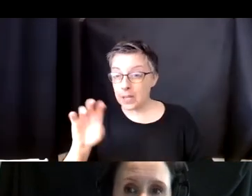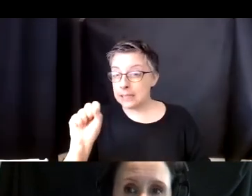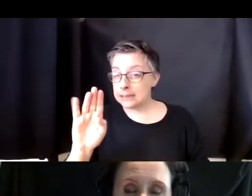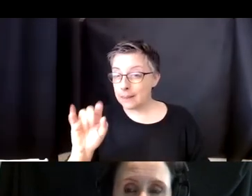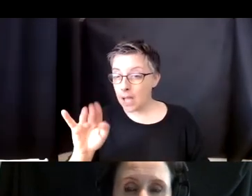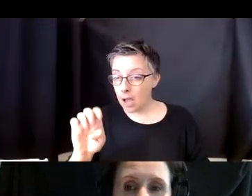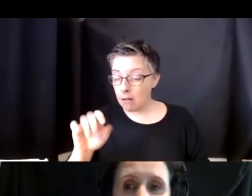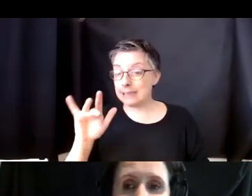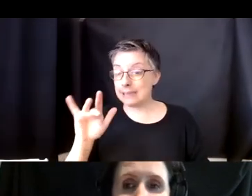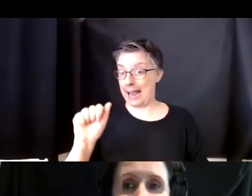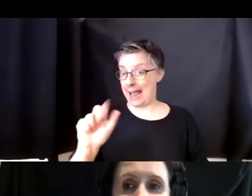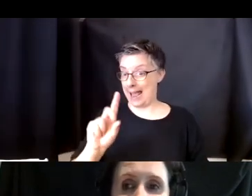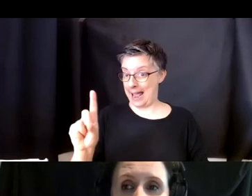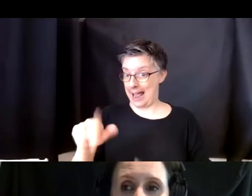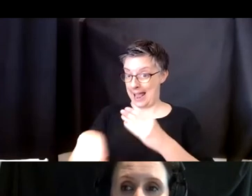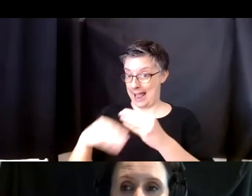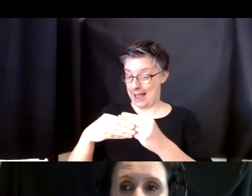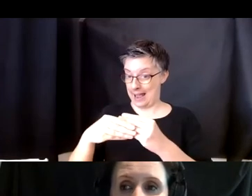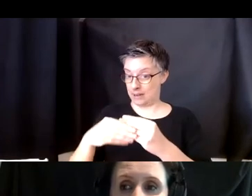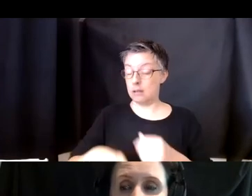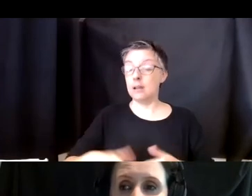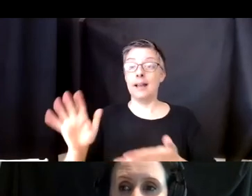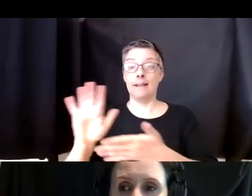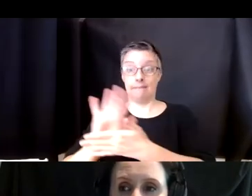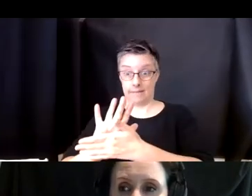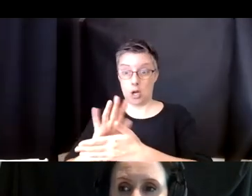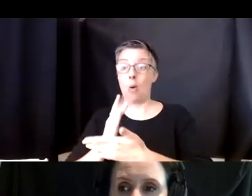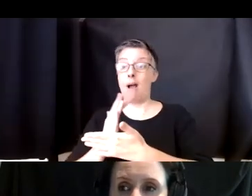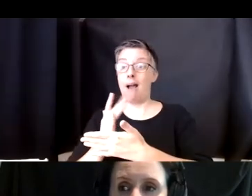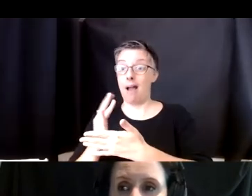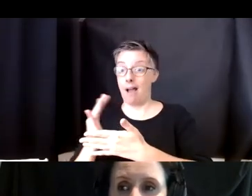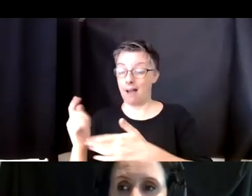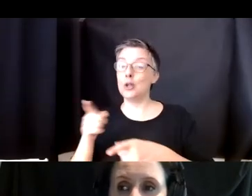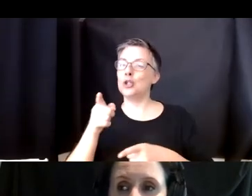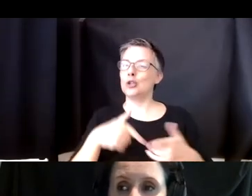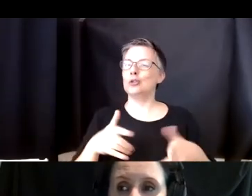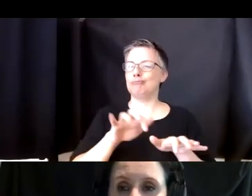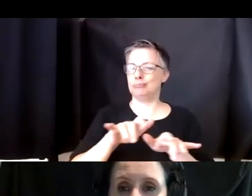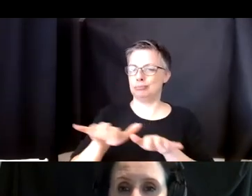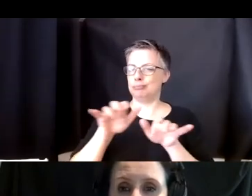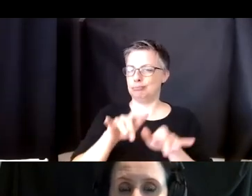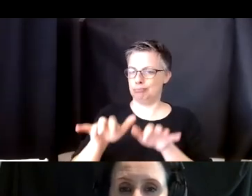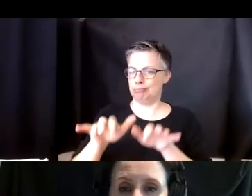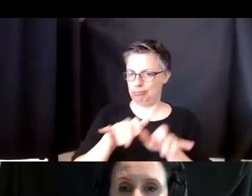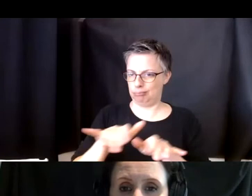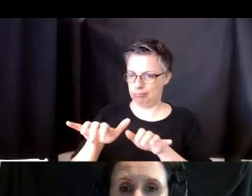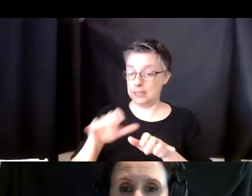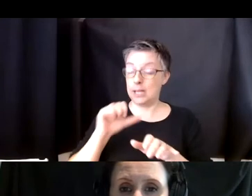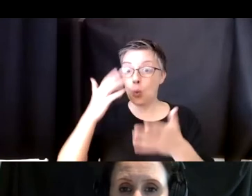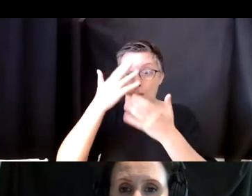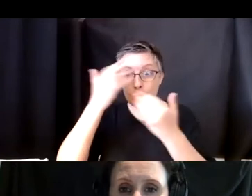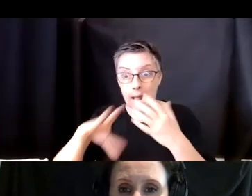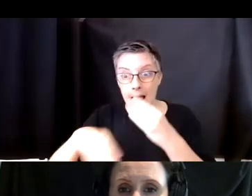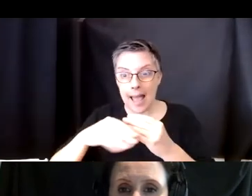Add. Play the video and enter your caption. Now don't forget to add text